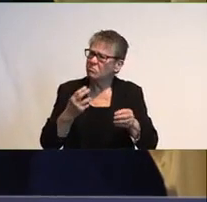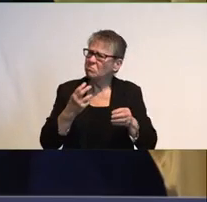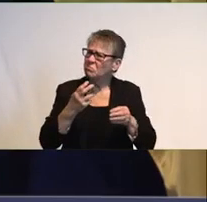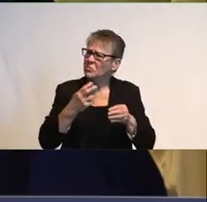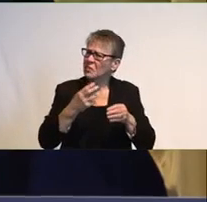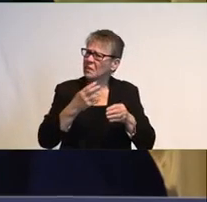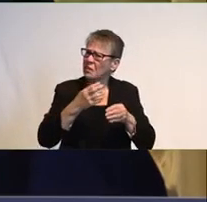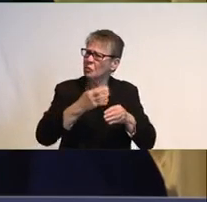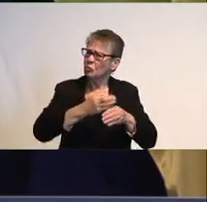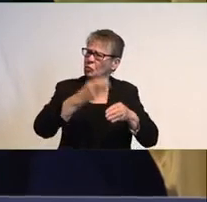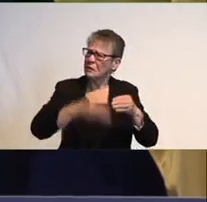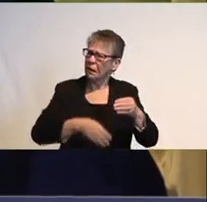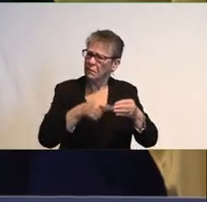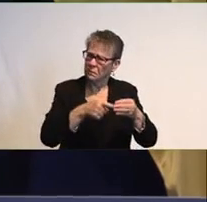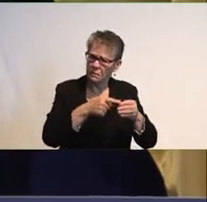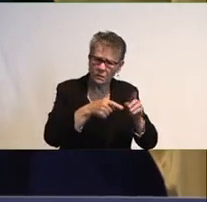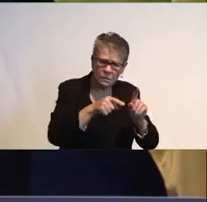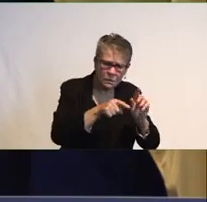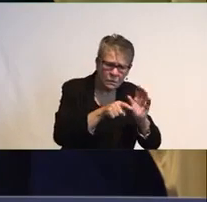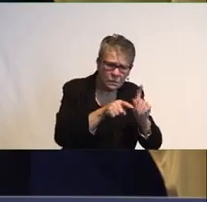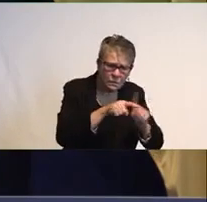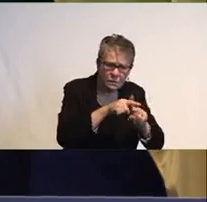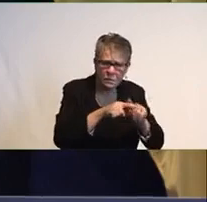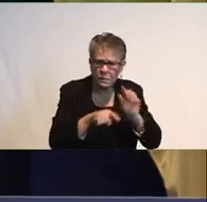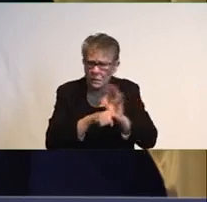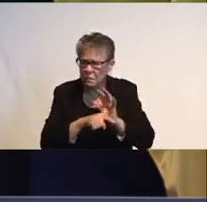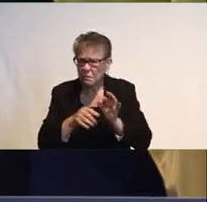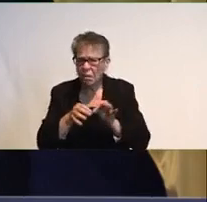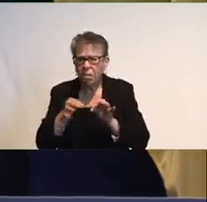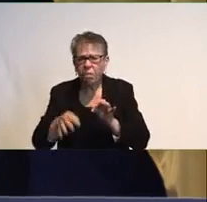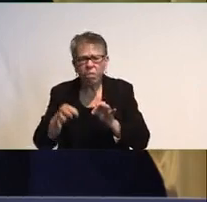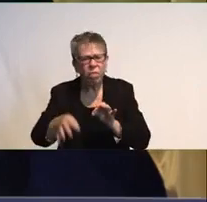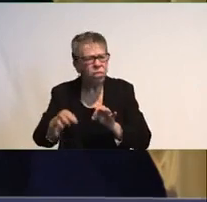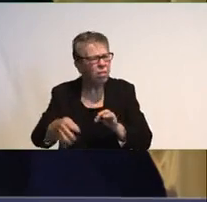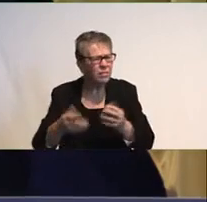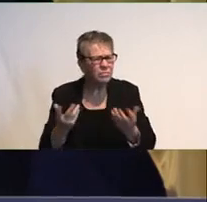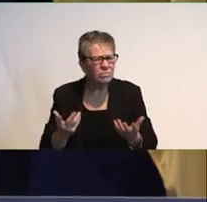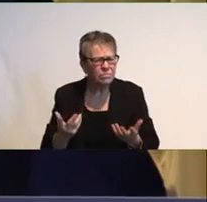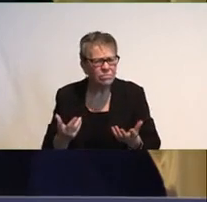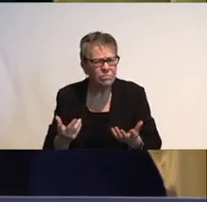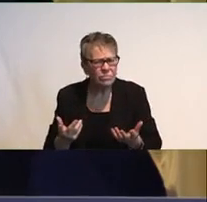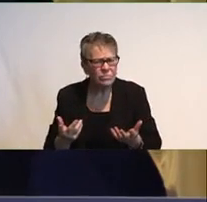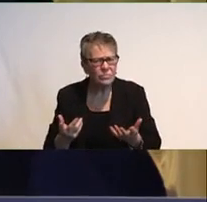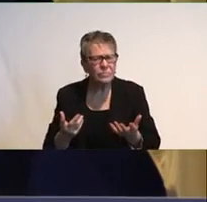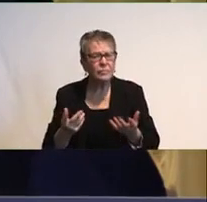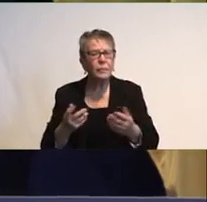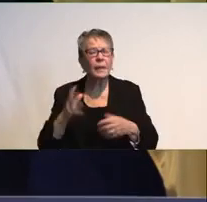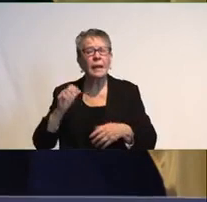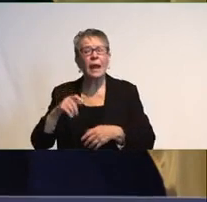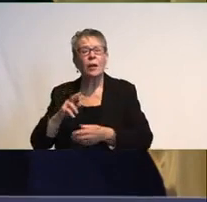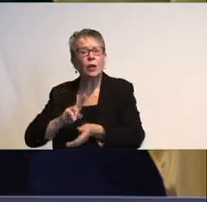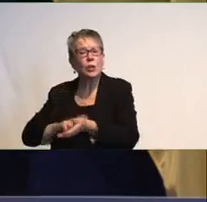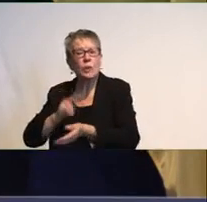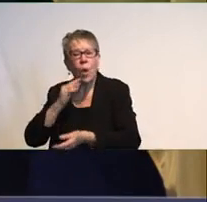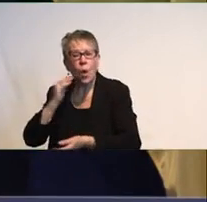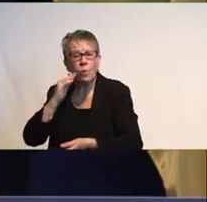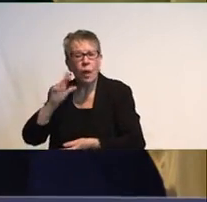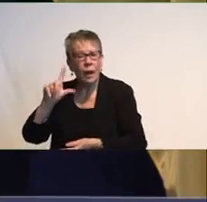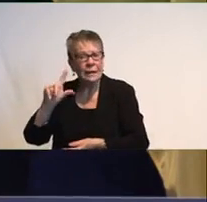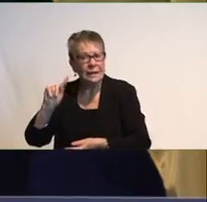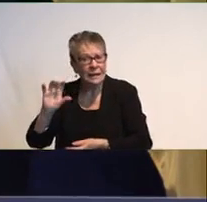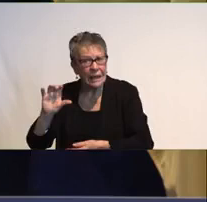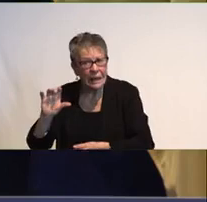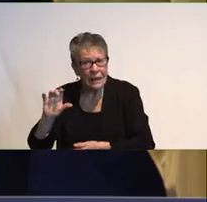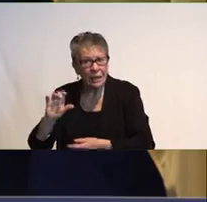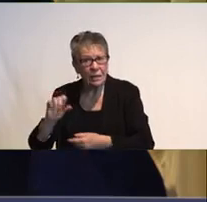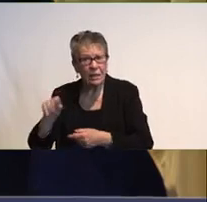booster shots for all long-term care residents? And then off topic, I'm wondering, Governor, if you support the concept of